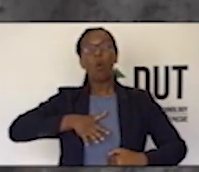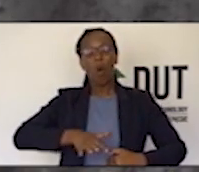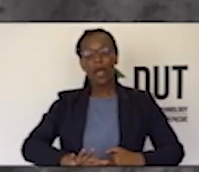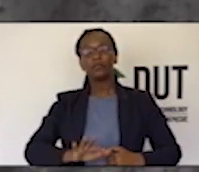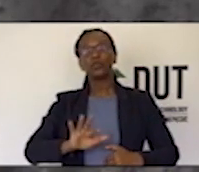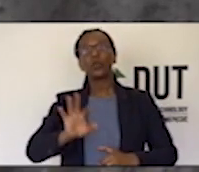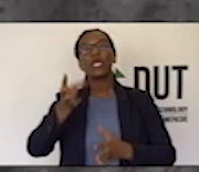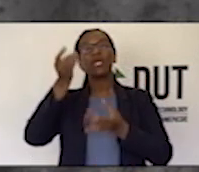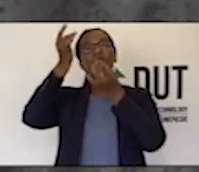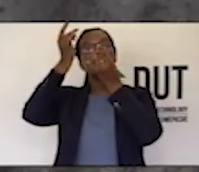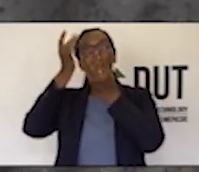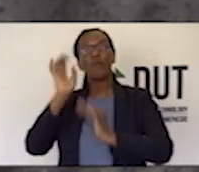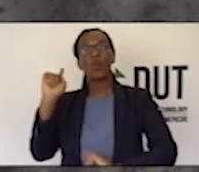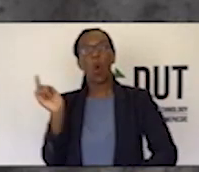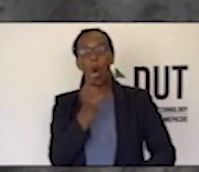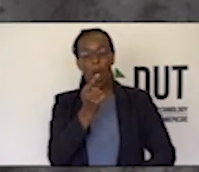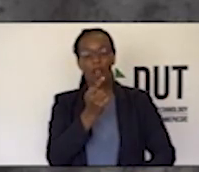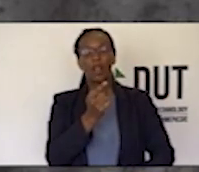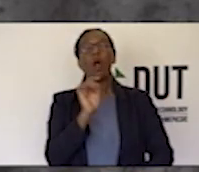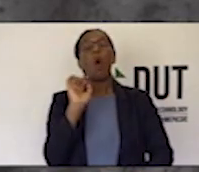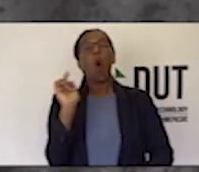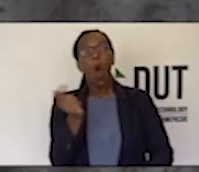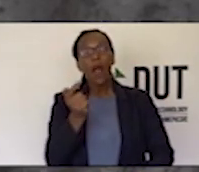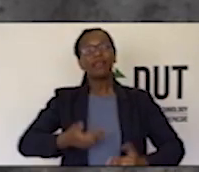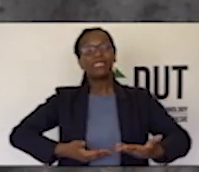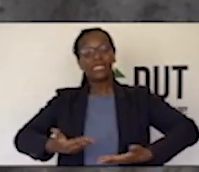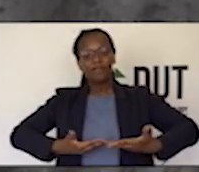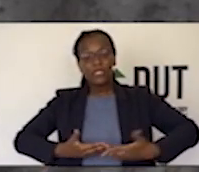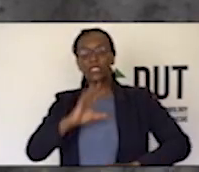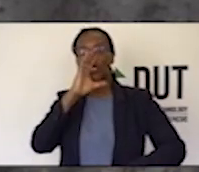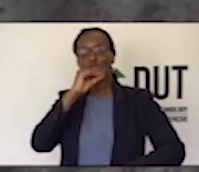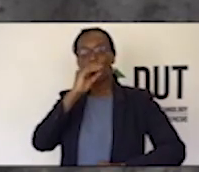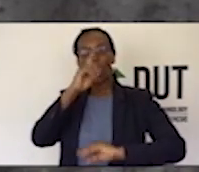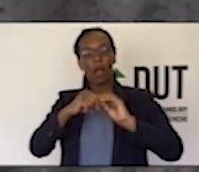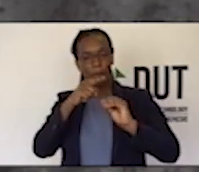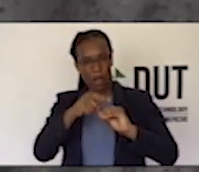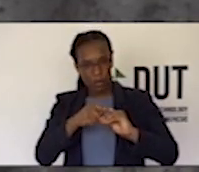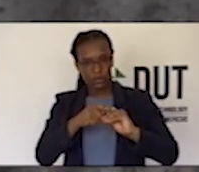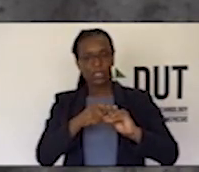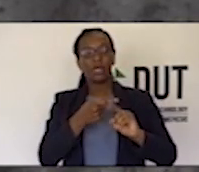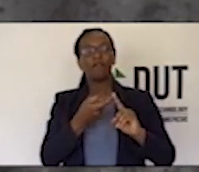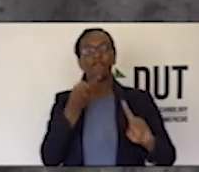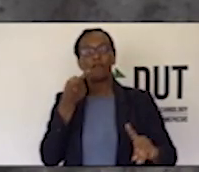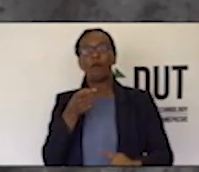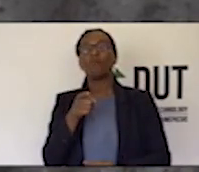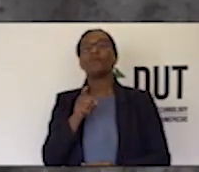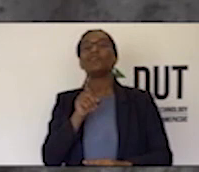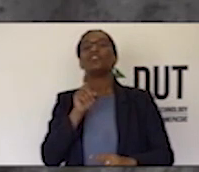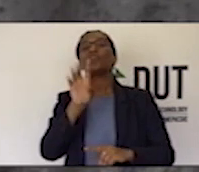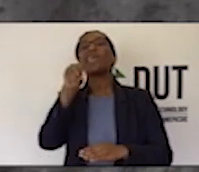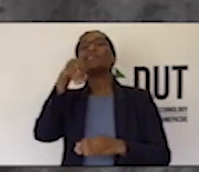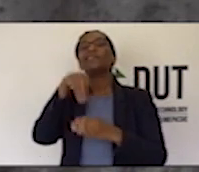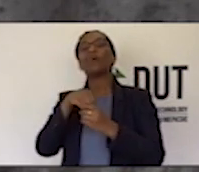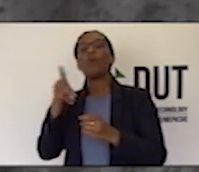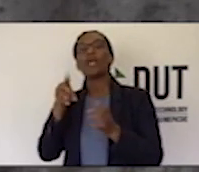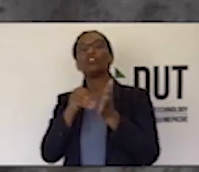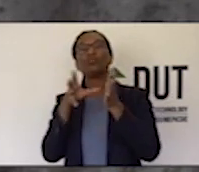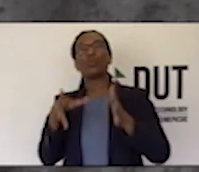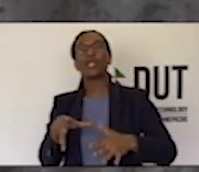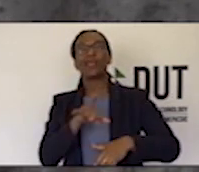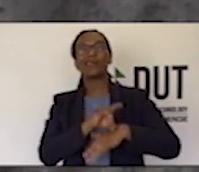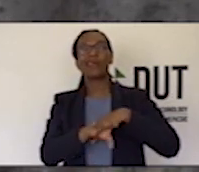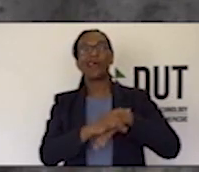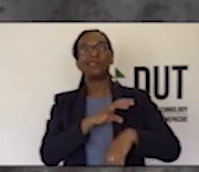that all the services that they were referring to, which are within the student counseling or